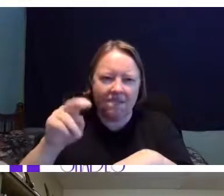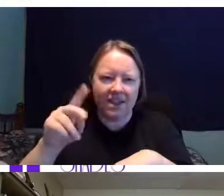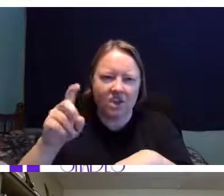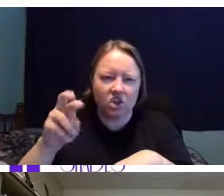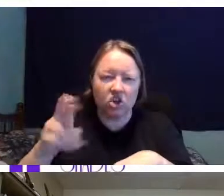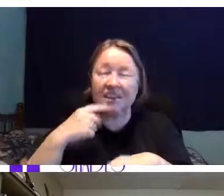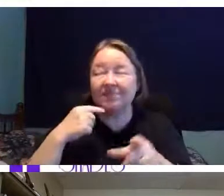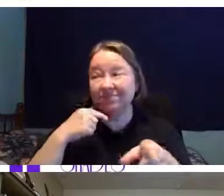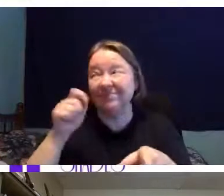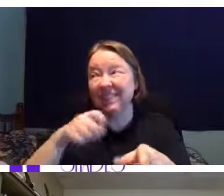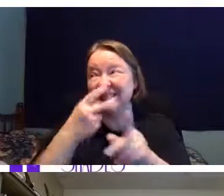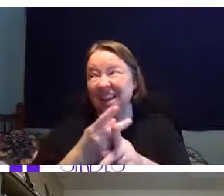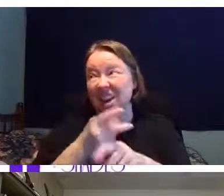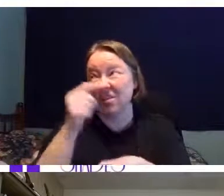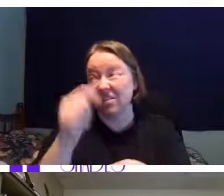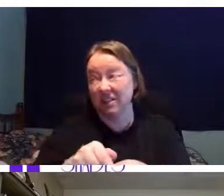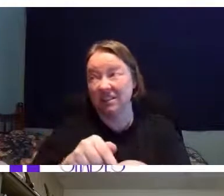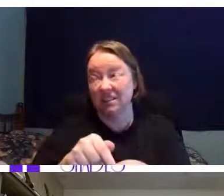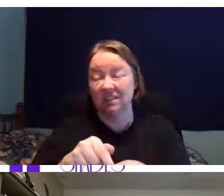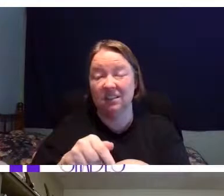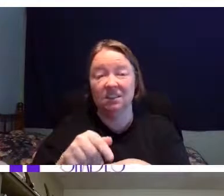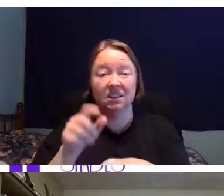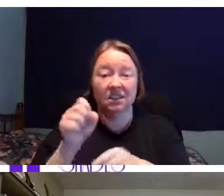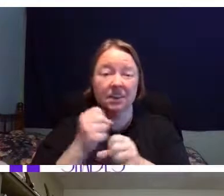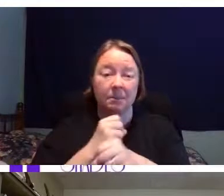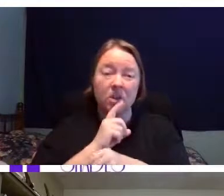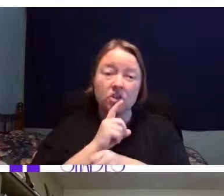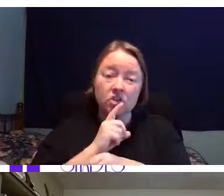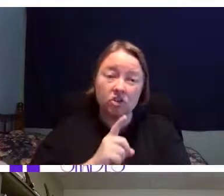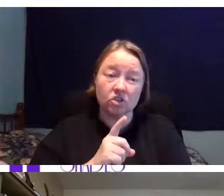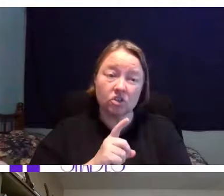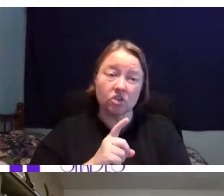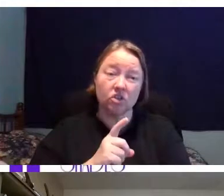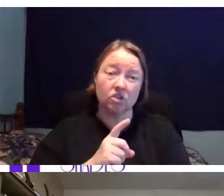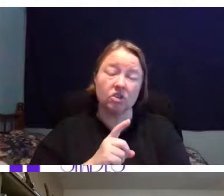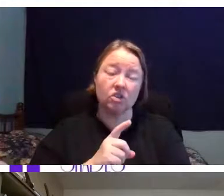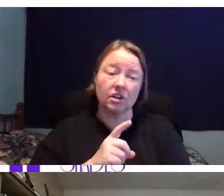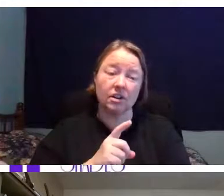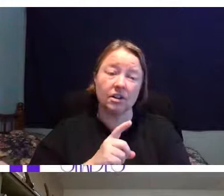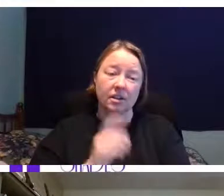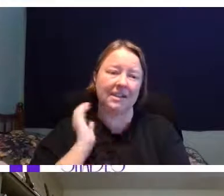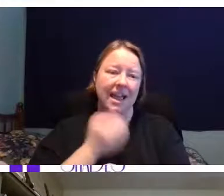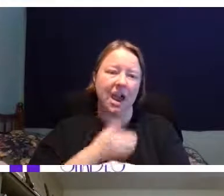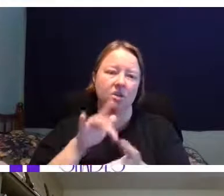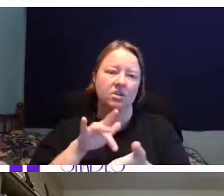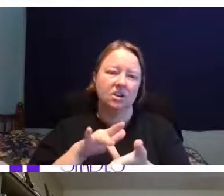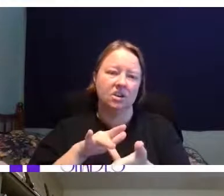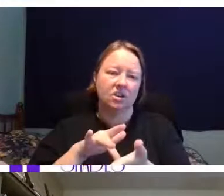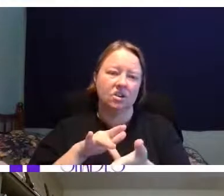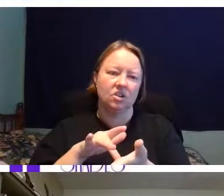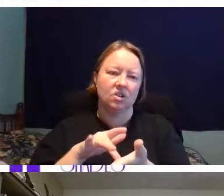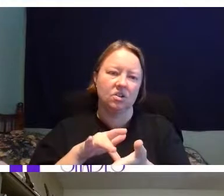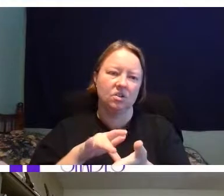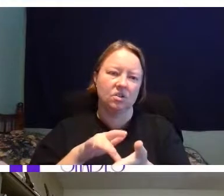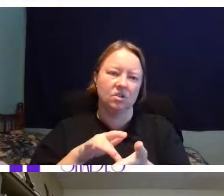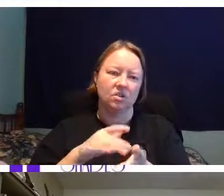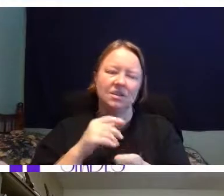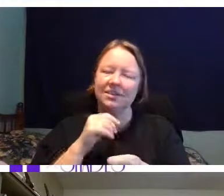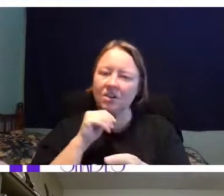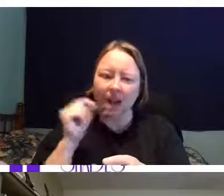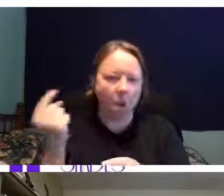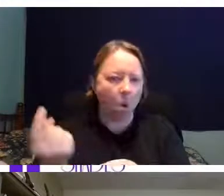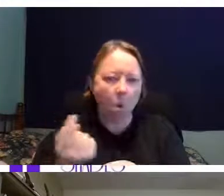of. We need to get, make sure there's, because our center, we don't want claims, not, only from